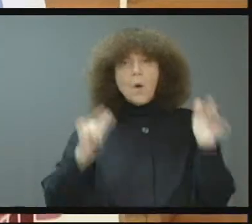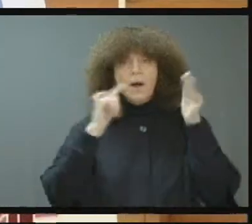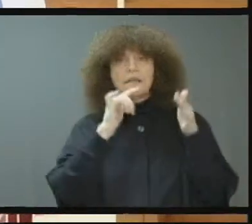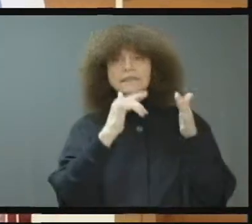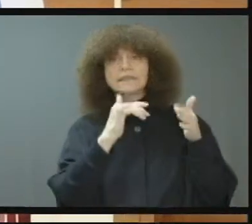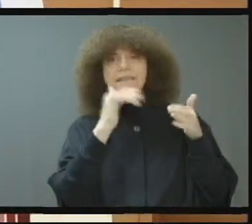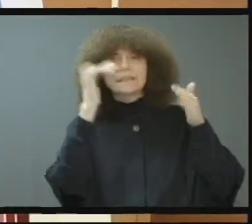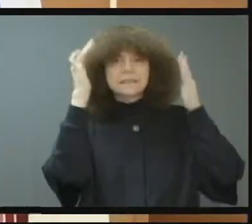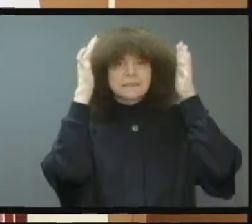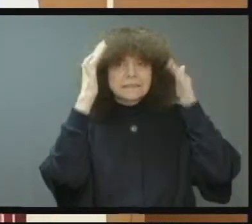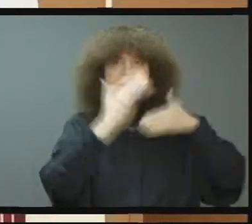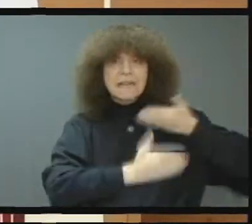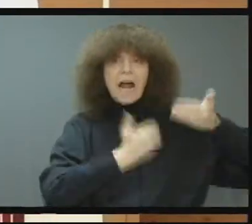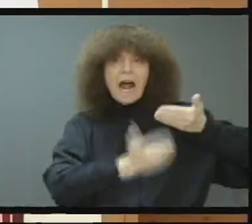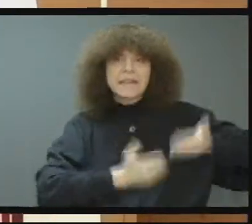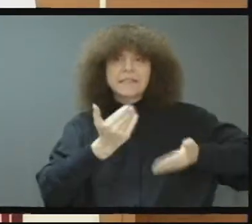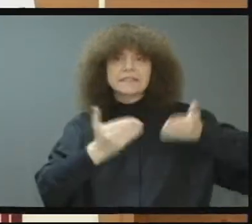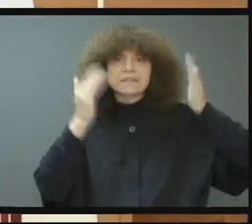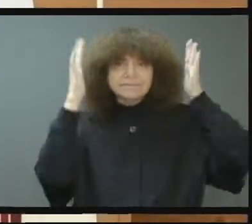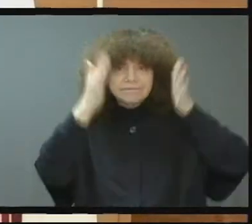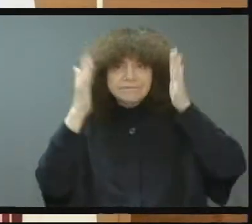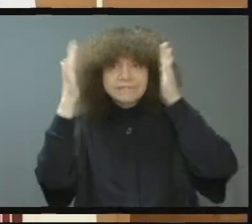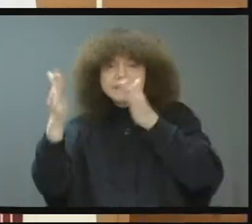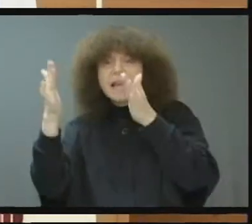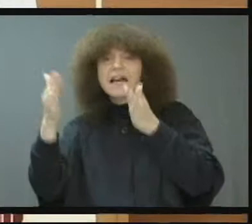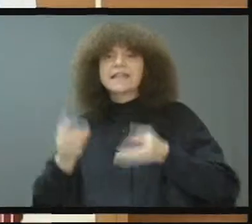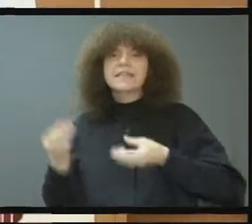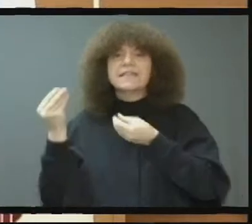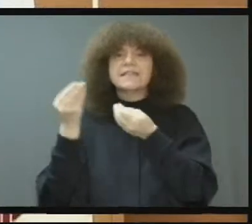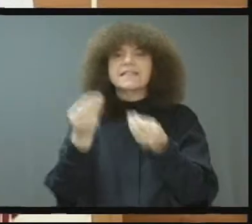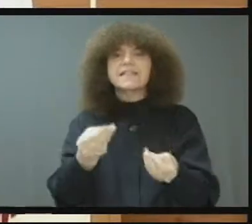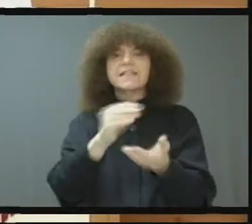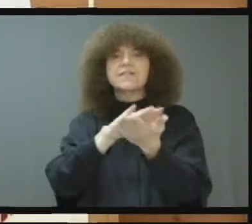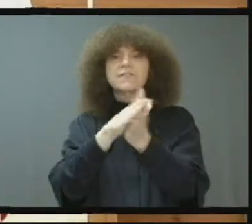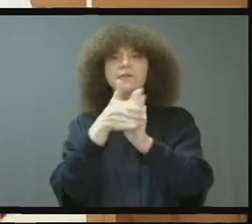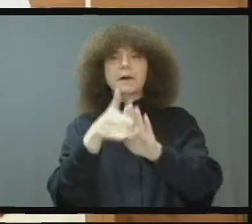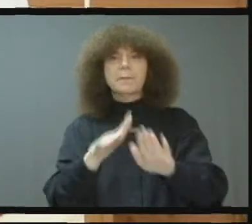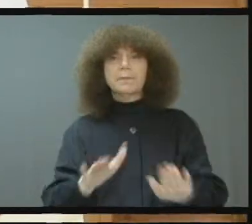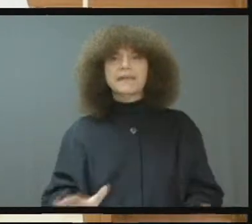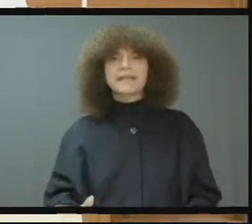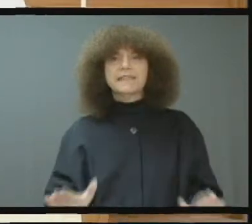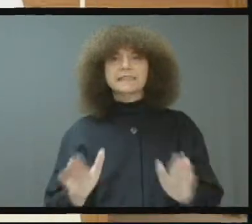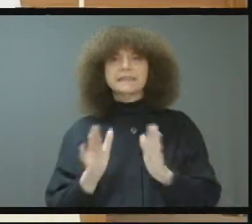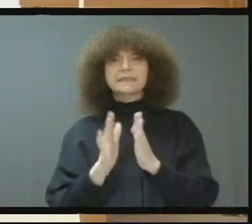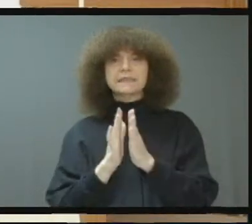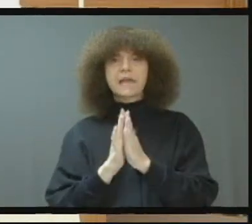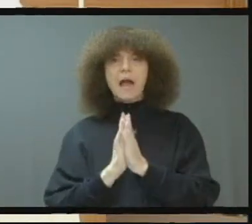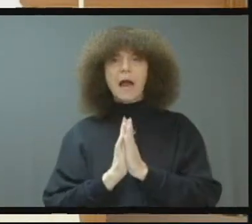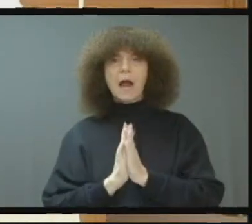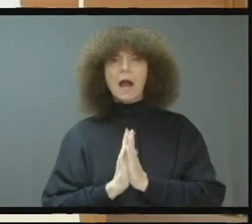with favor and give you peace. Amen.